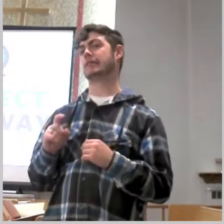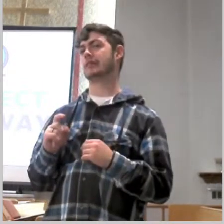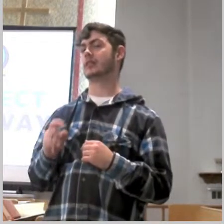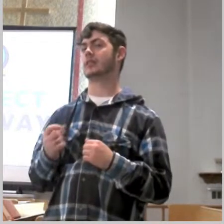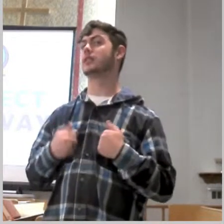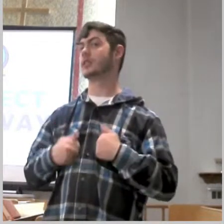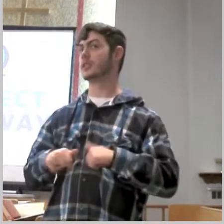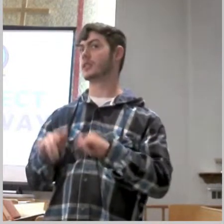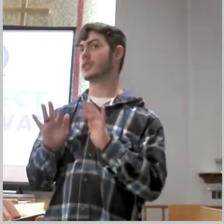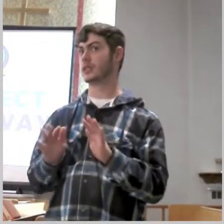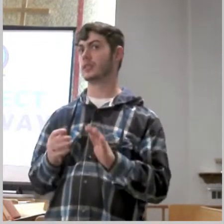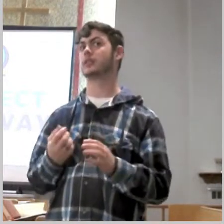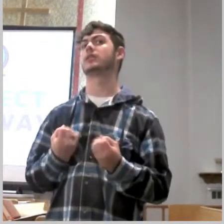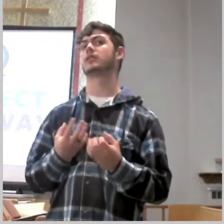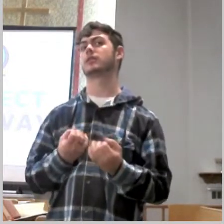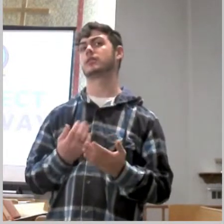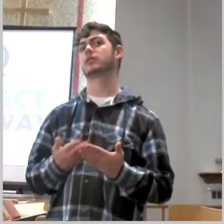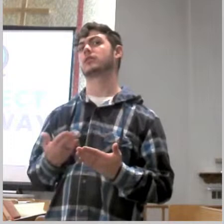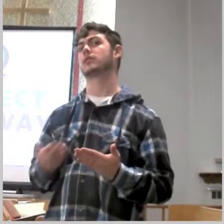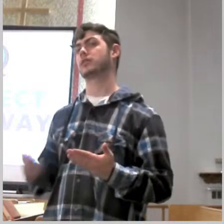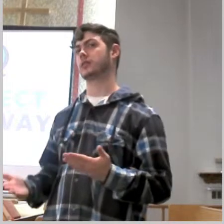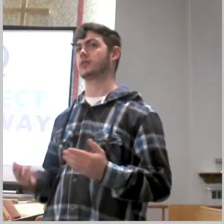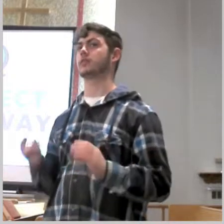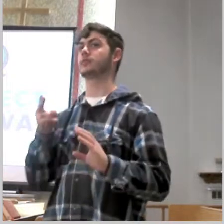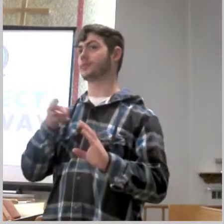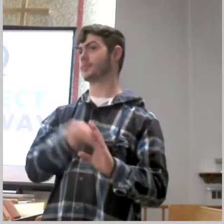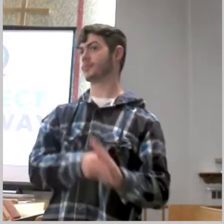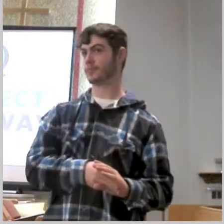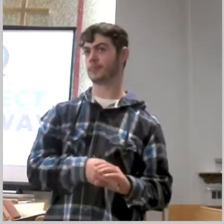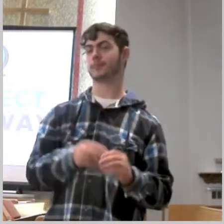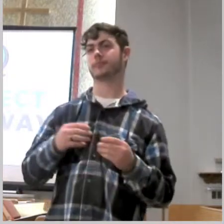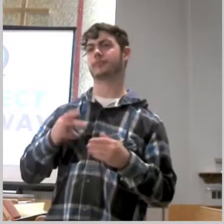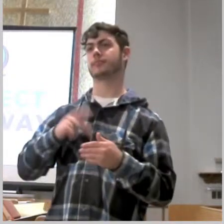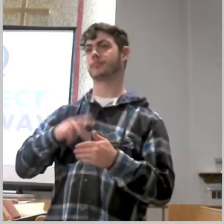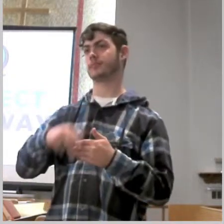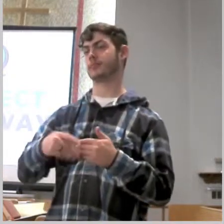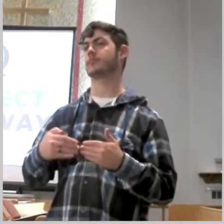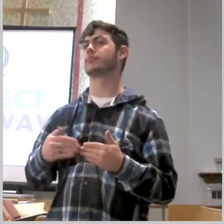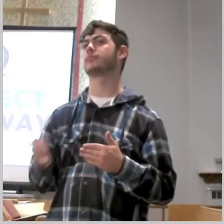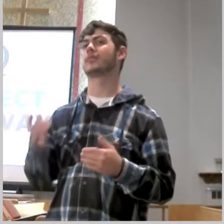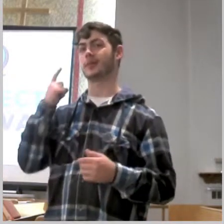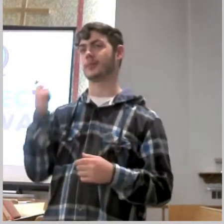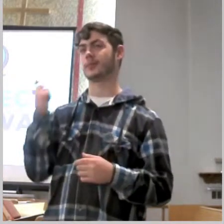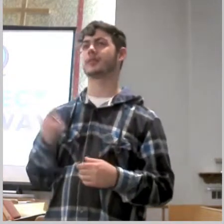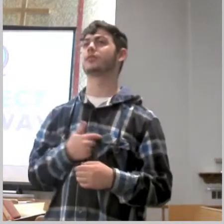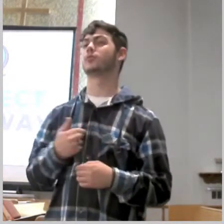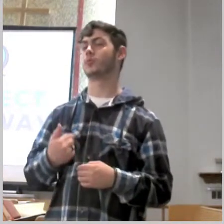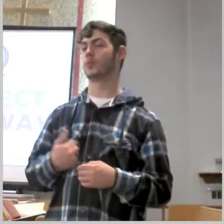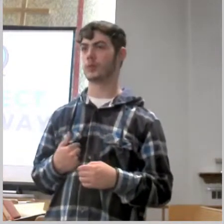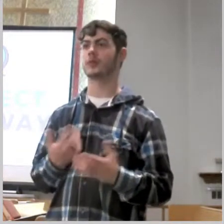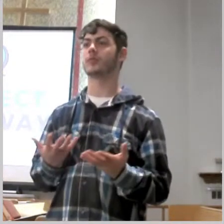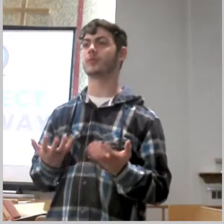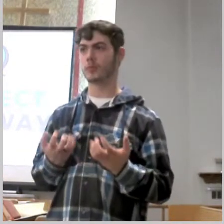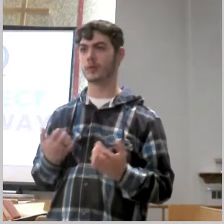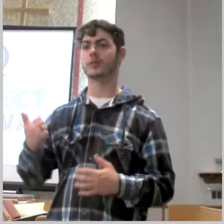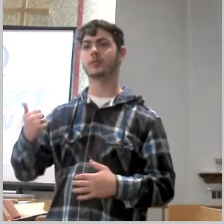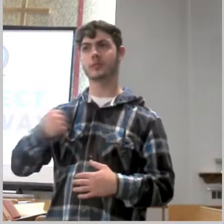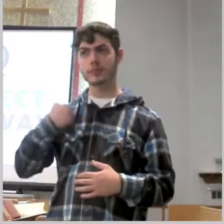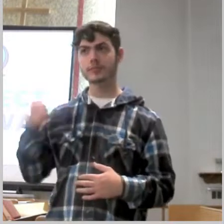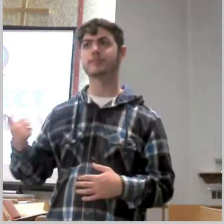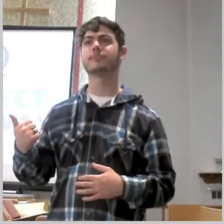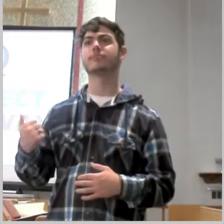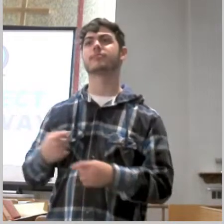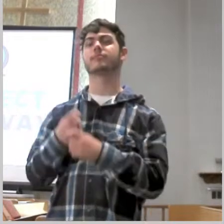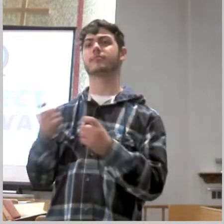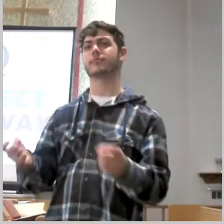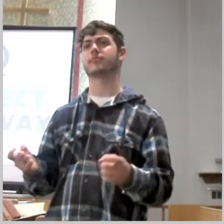few things to participate in this Gateway project, because we really wanted to give courageously. There are three C's of giving, as